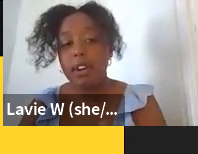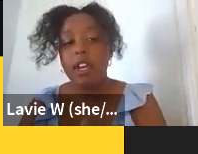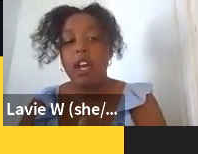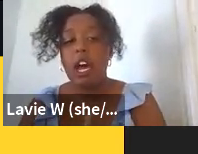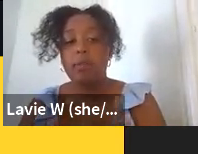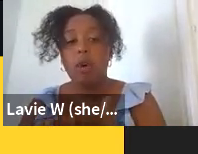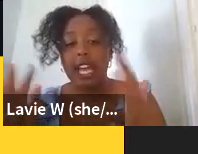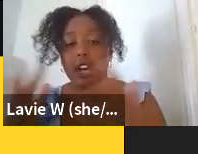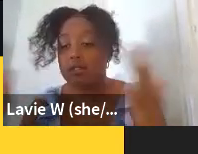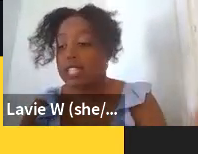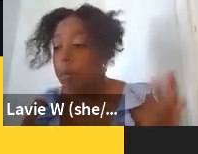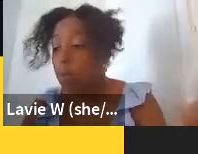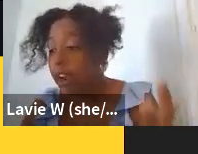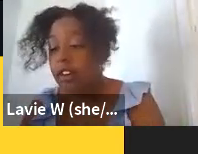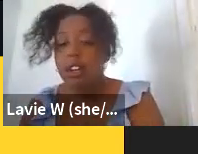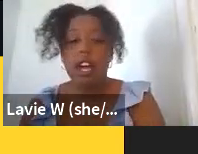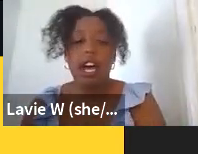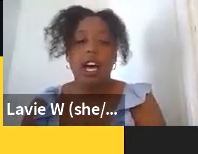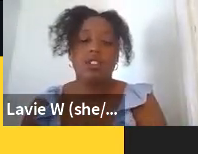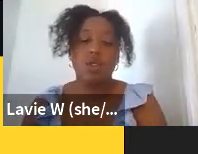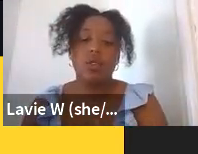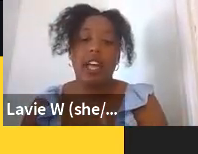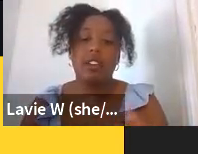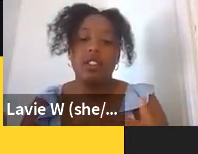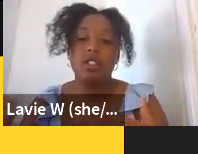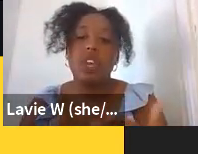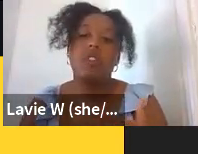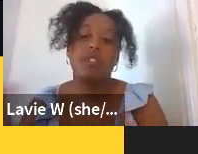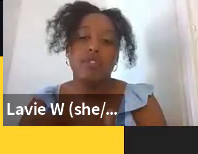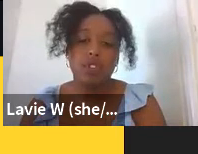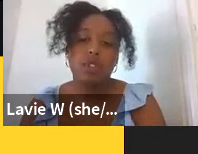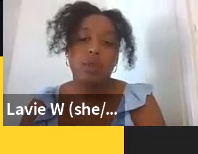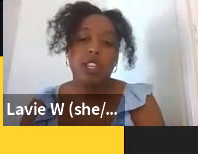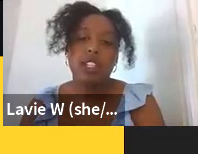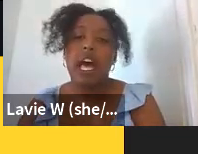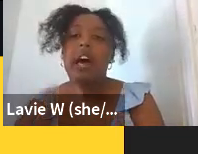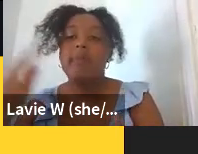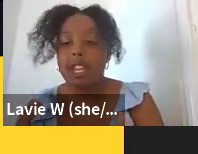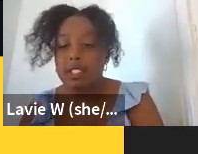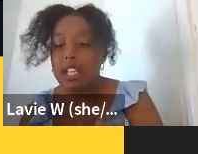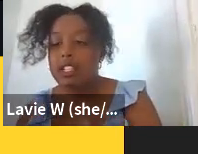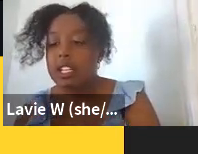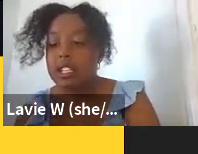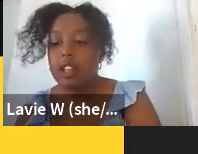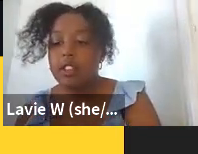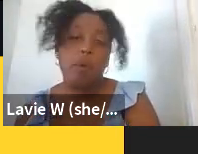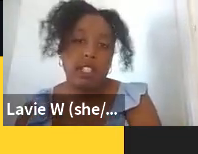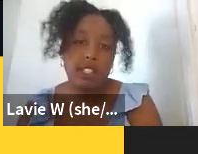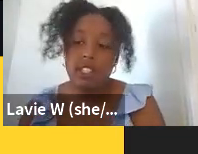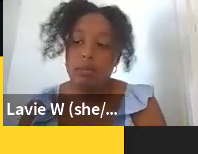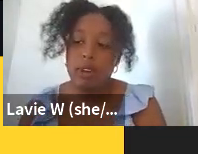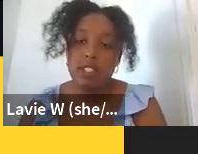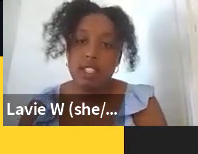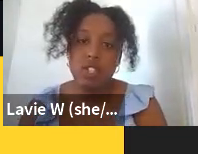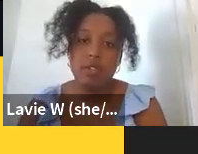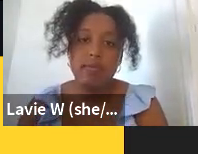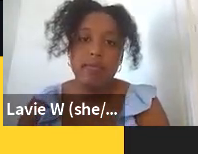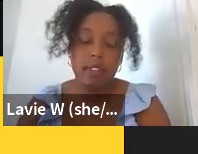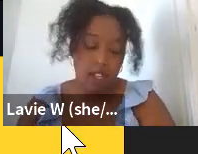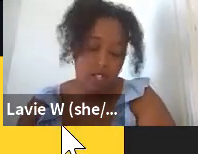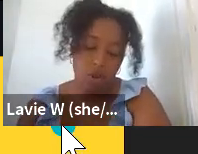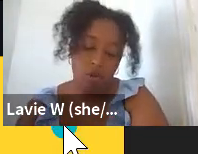paper or down somewhere so that you can refer to it at another point in this